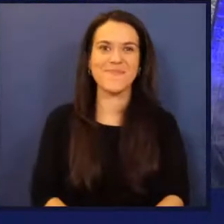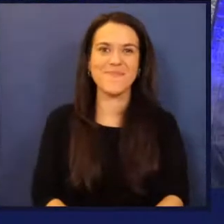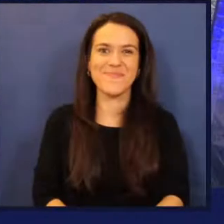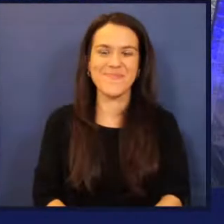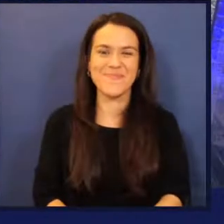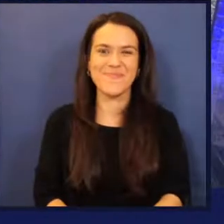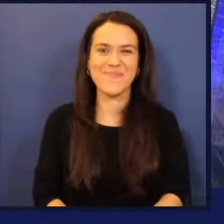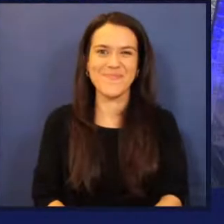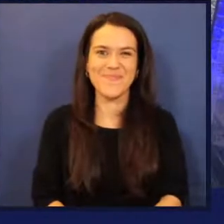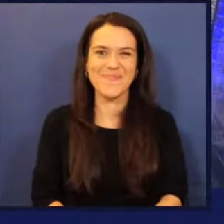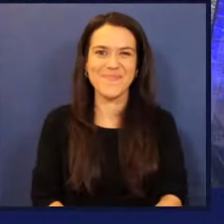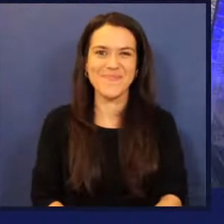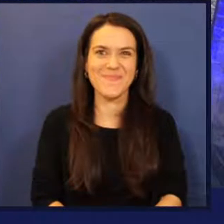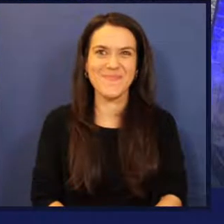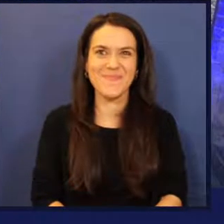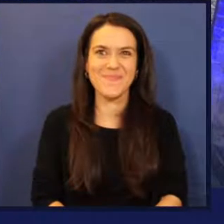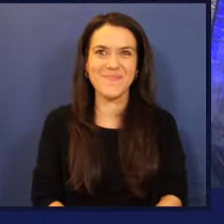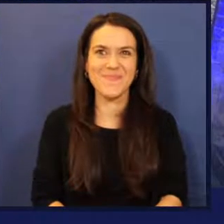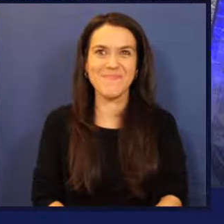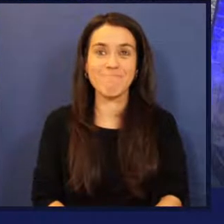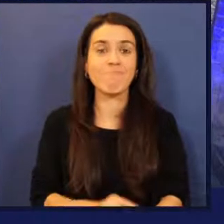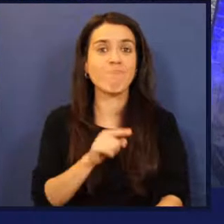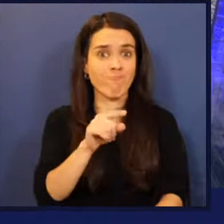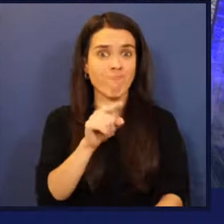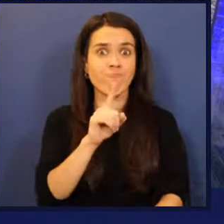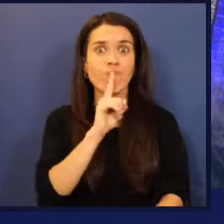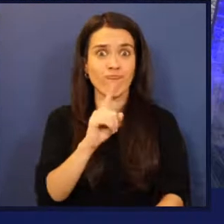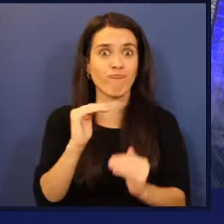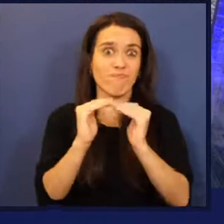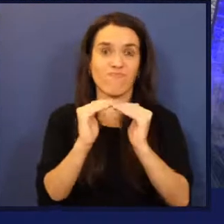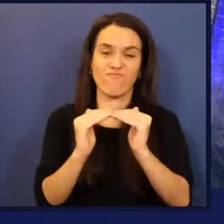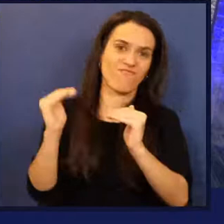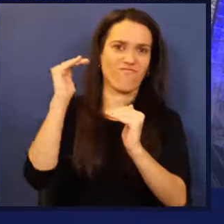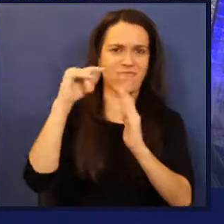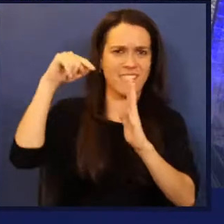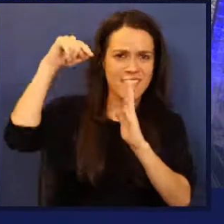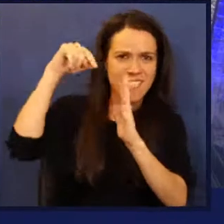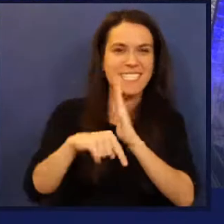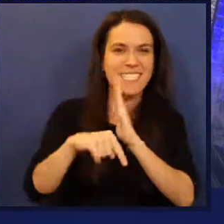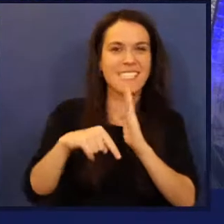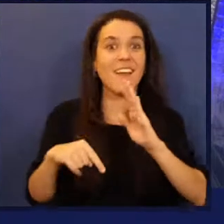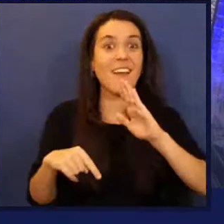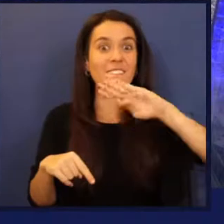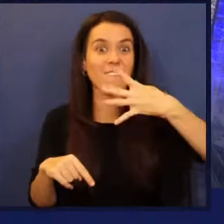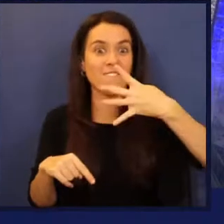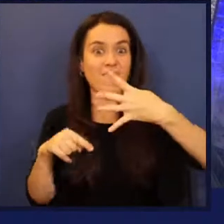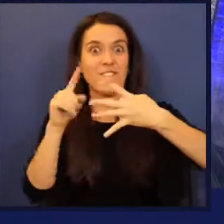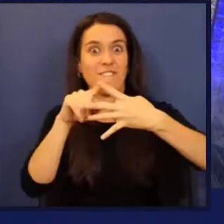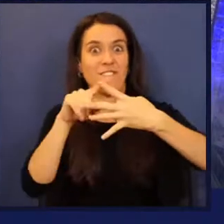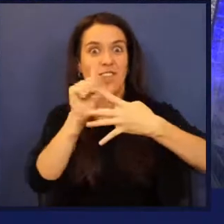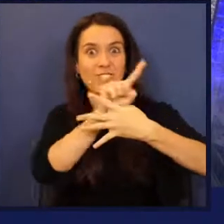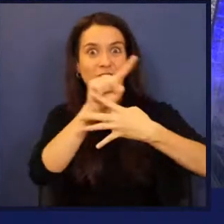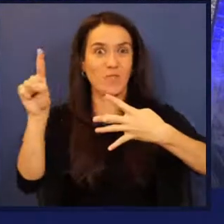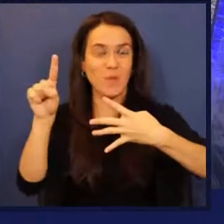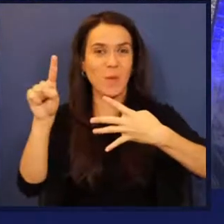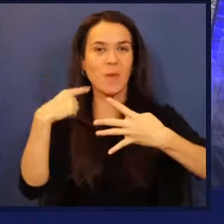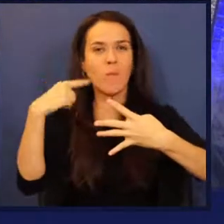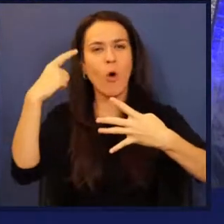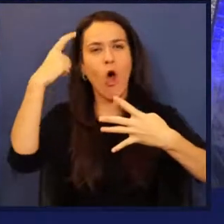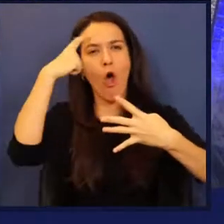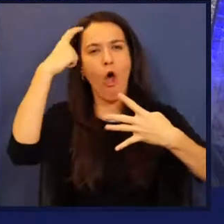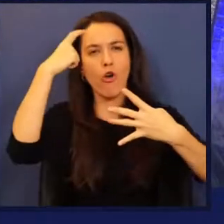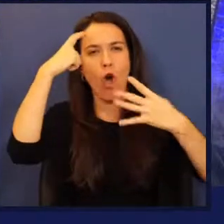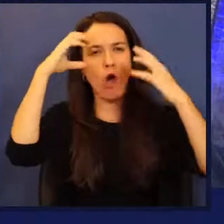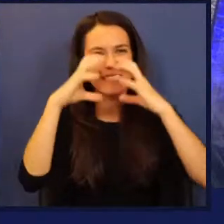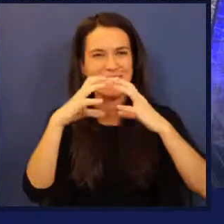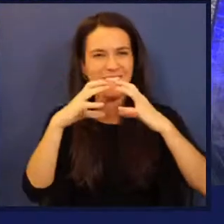To me that's pretty advanced. I mean, in our first episode we talked about using cognitive services. That's sort of the beginner level of